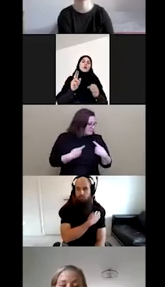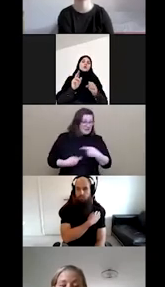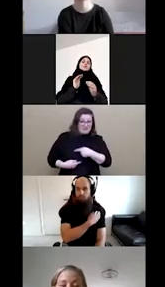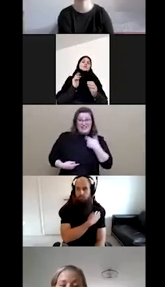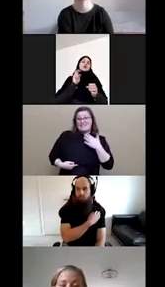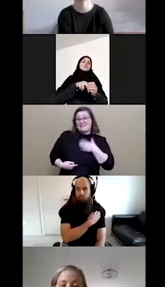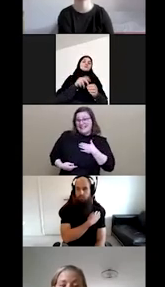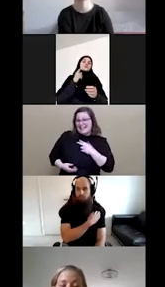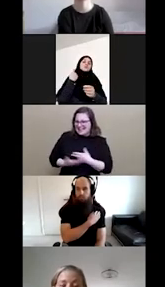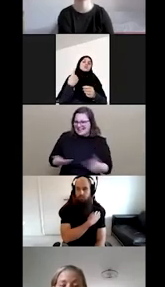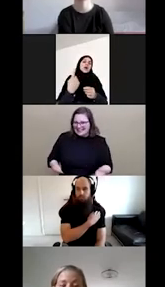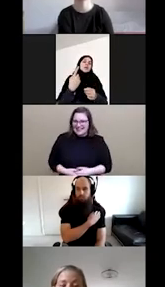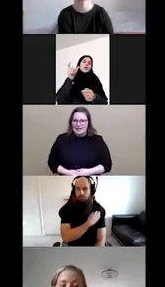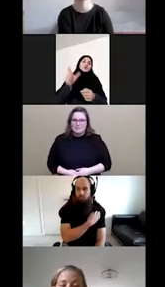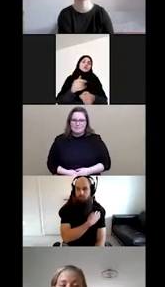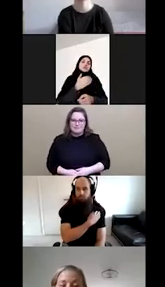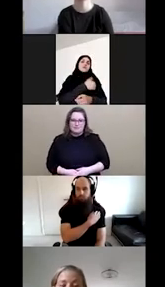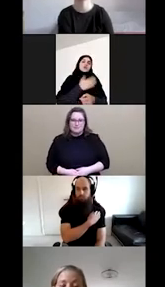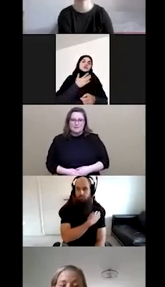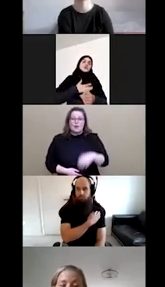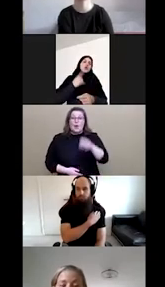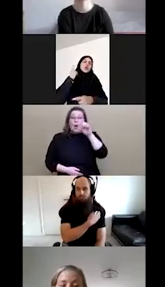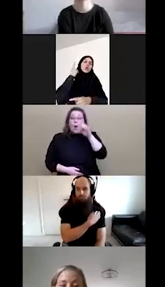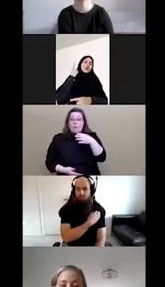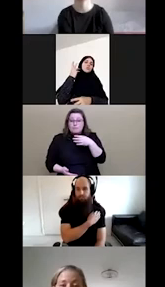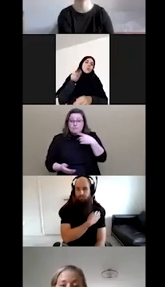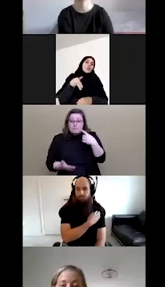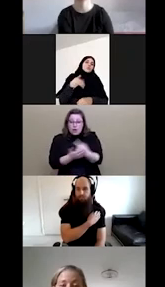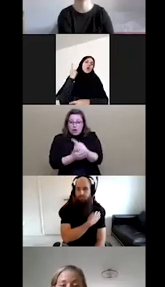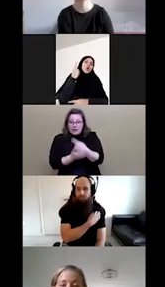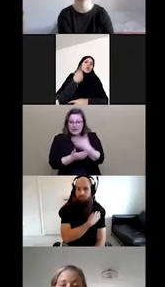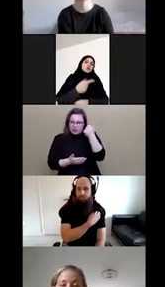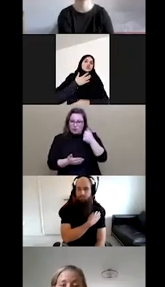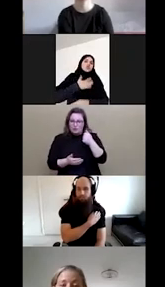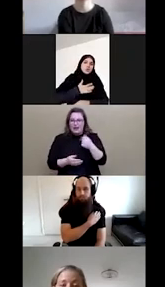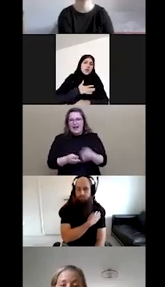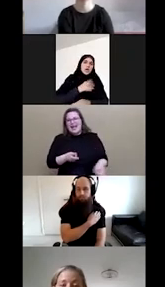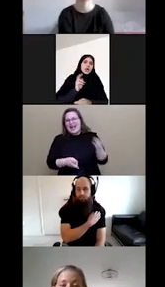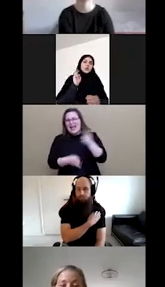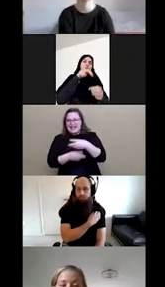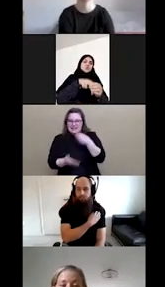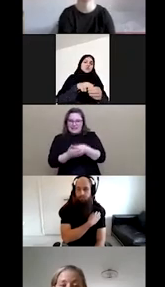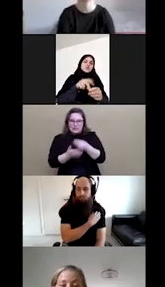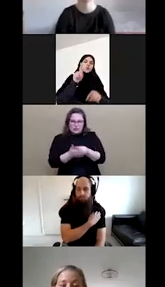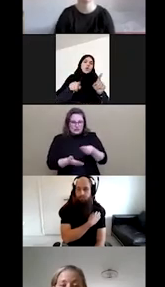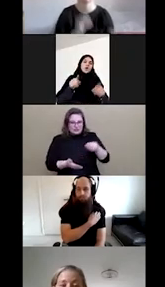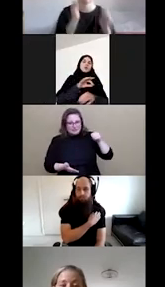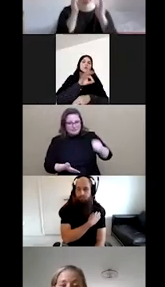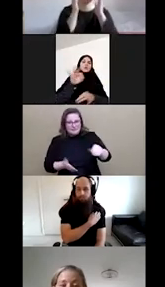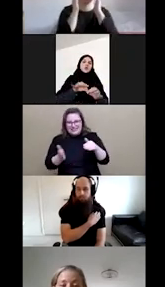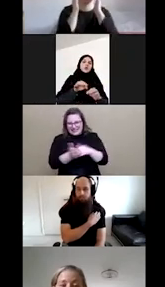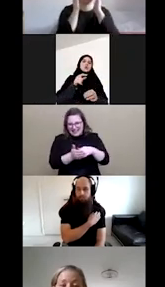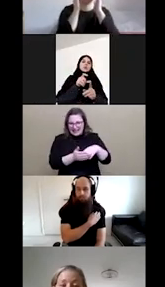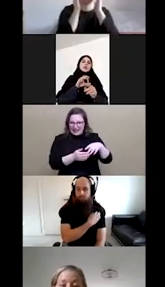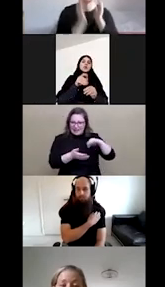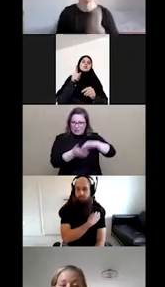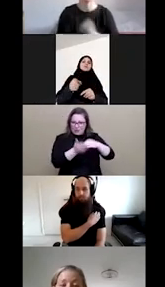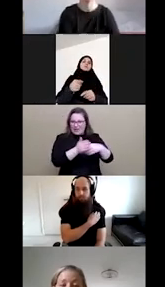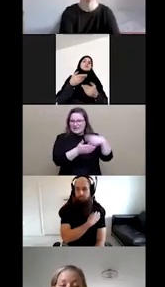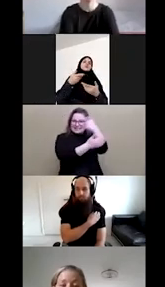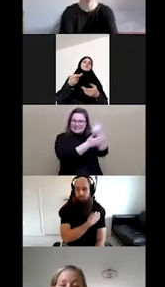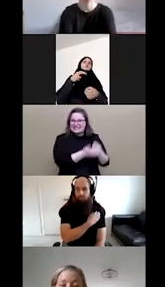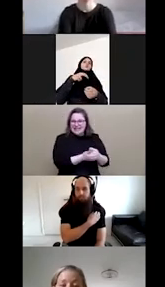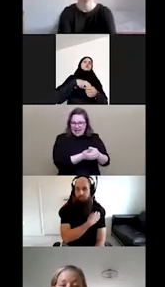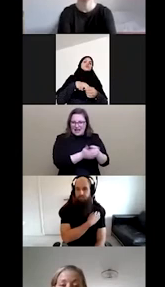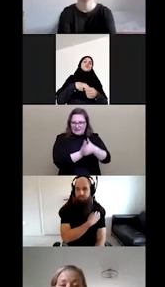Where possible, allocate additional resources during the project design stage aimed at increasing